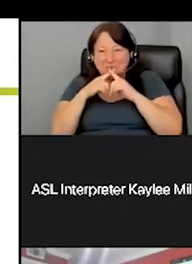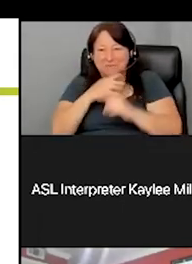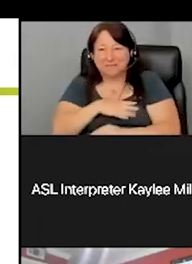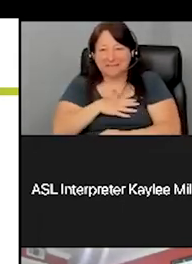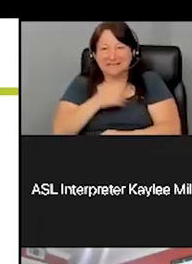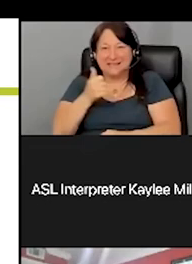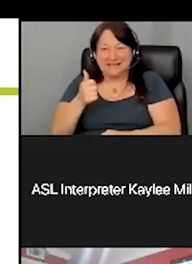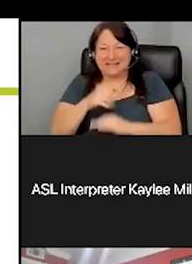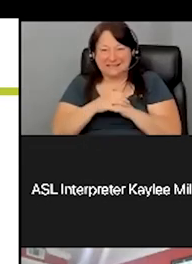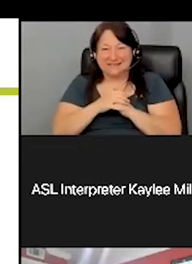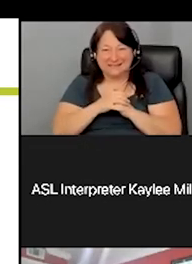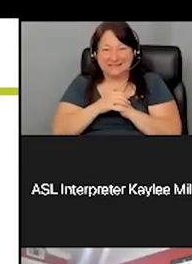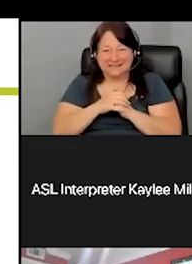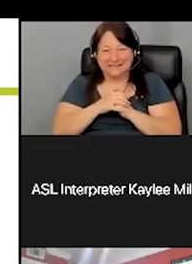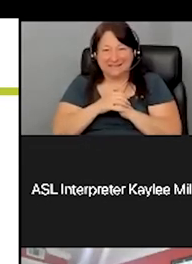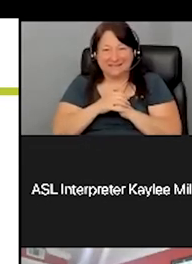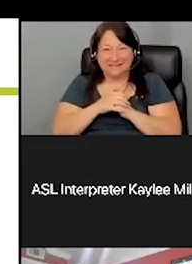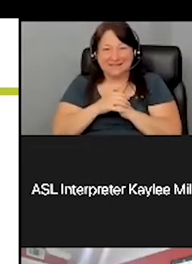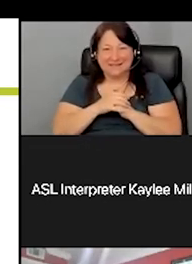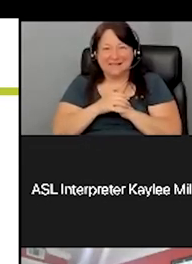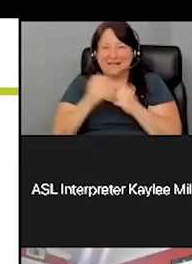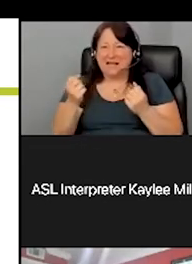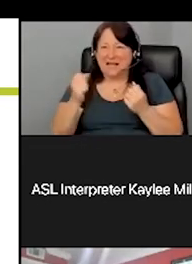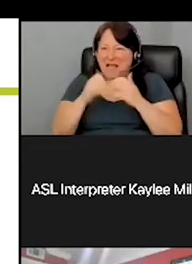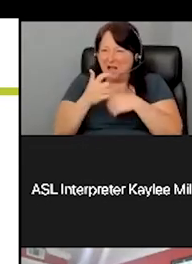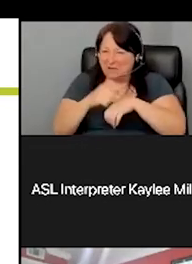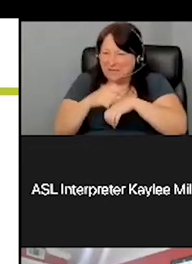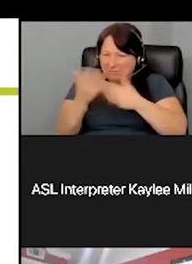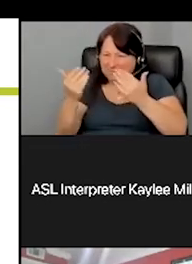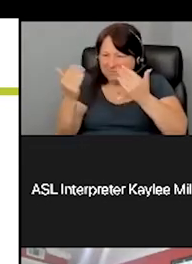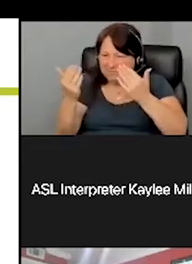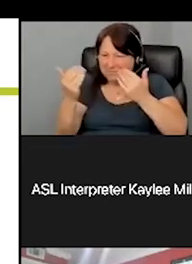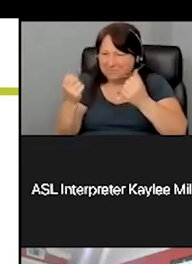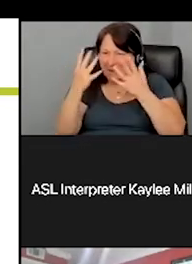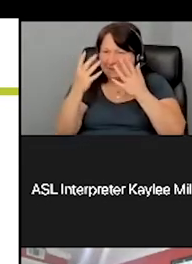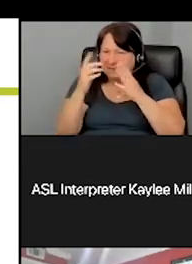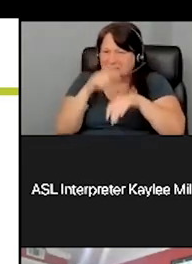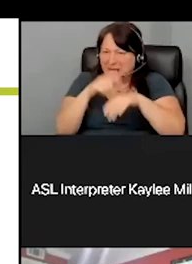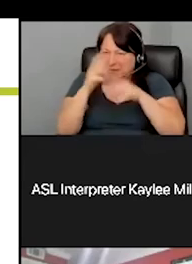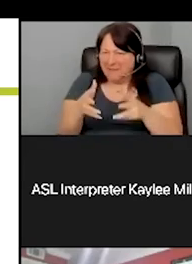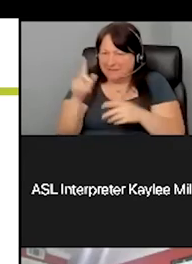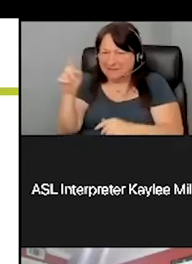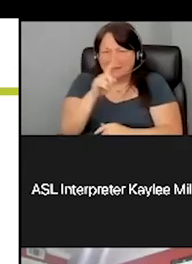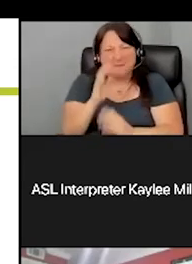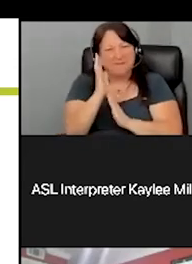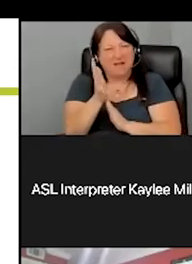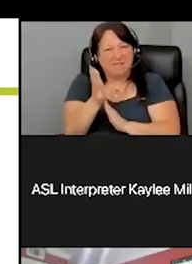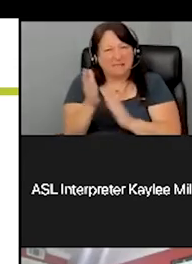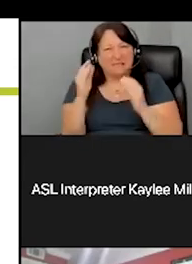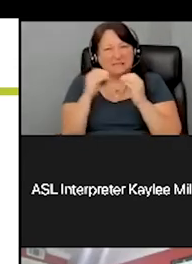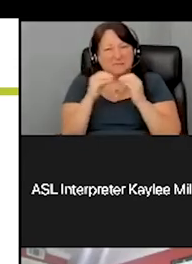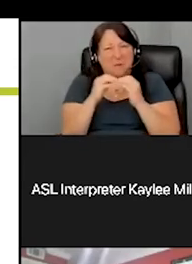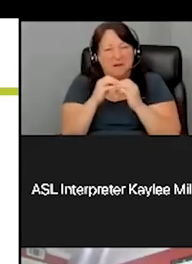Yeah. Can you guys tell me how we're doing on time and how many minutes we have? About 5 more minutes, Daniel.